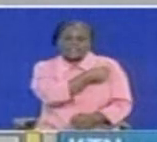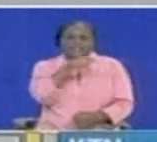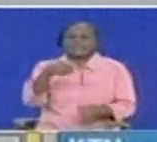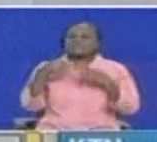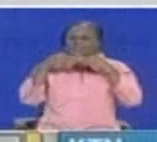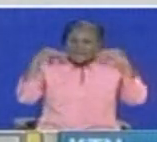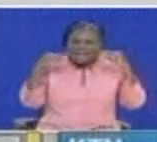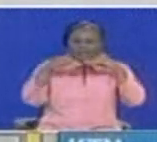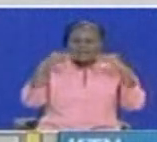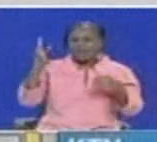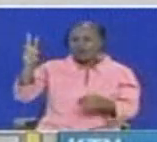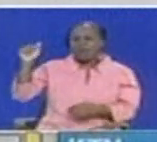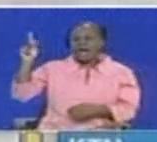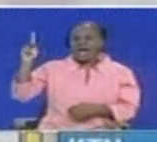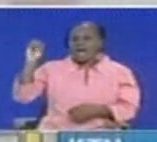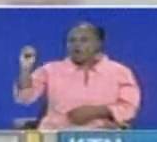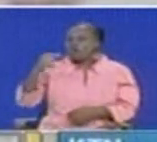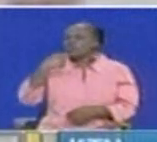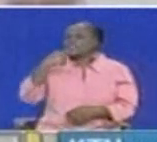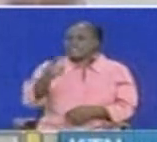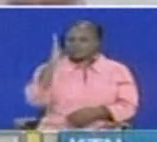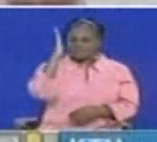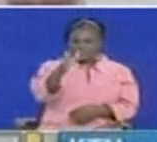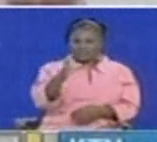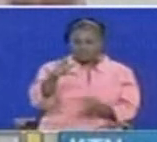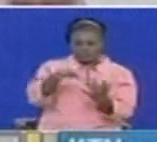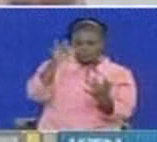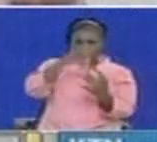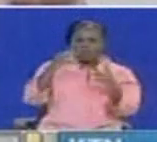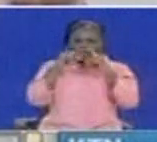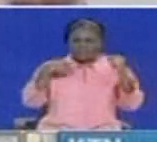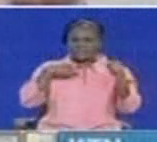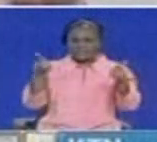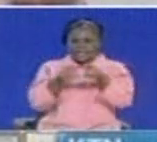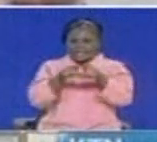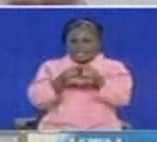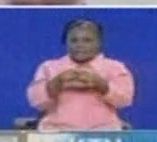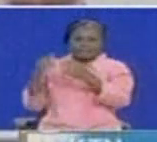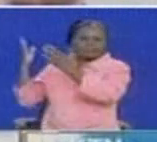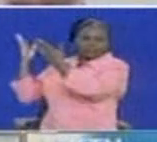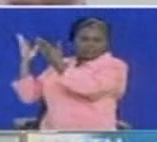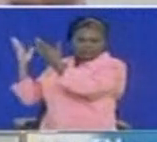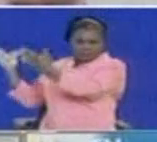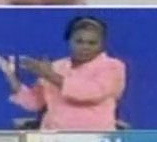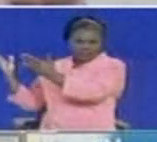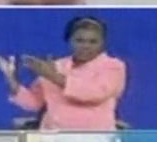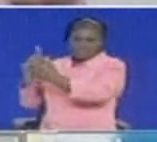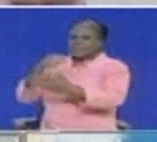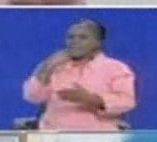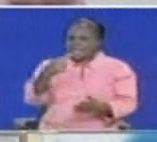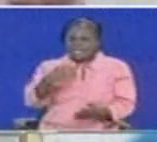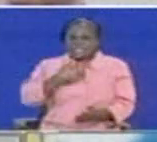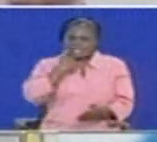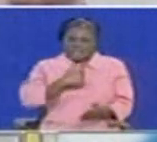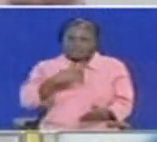ever-smiley Wako chose to censure Muigai on his choice of words, saying, and I quote, "Since he has referred to me as a surgeon,